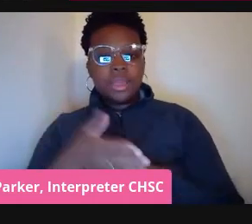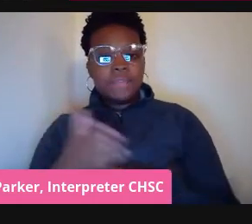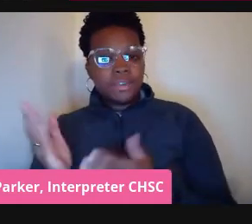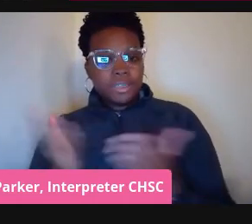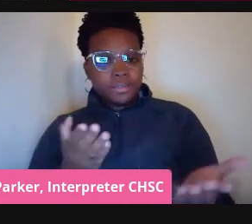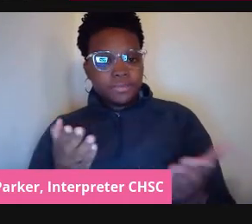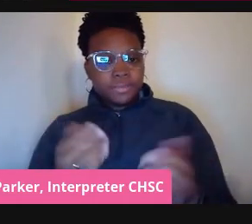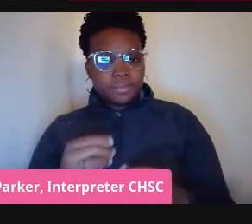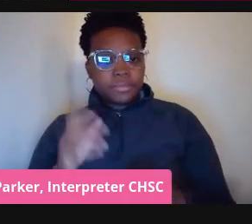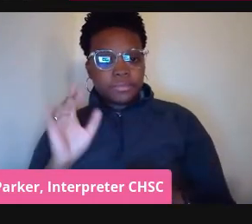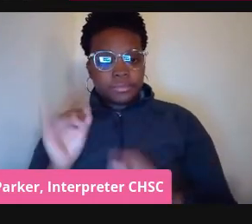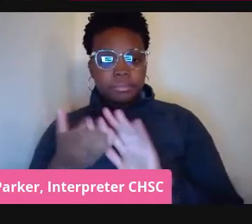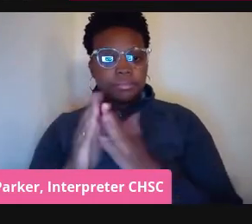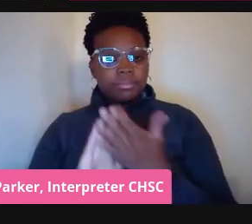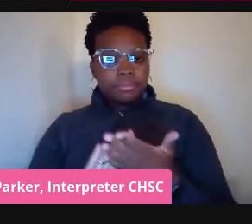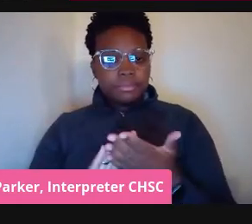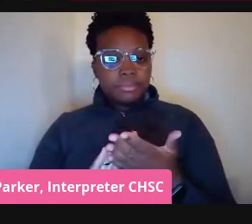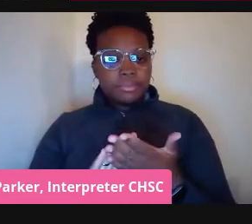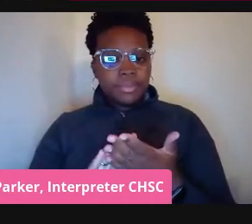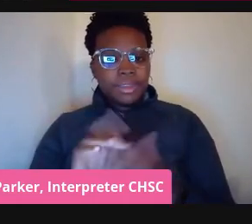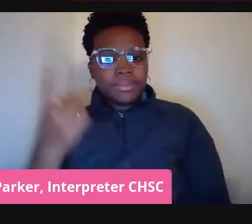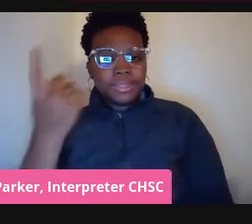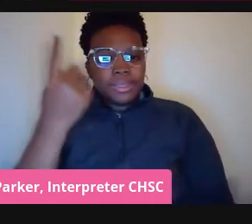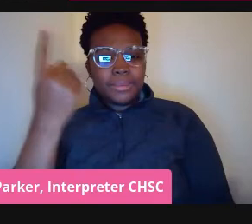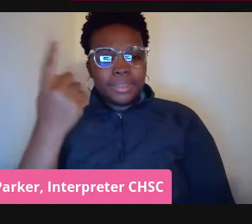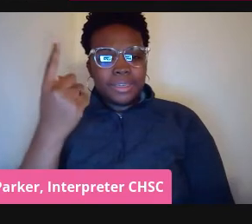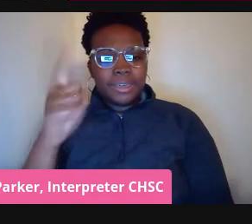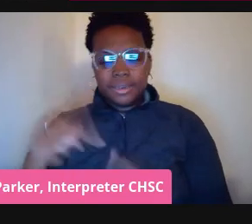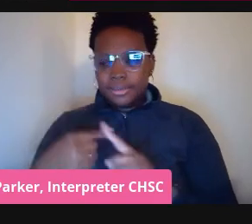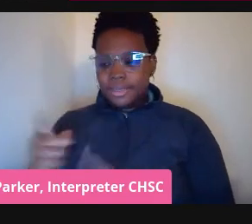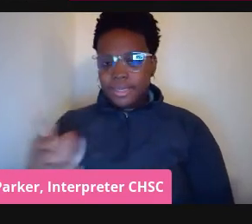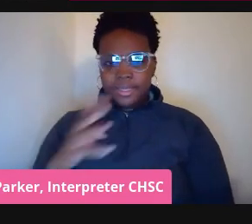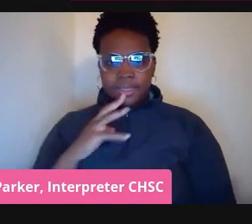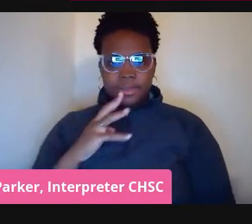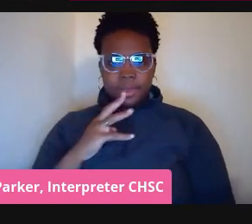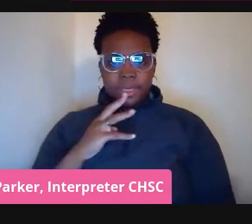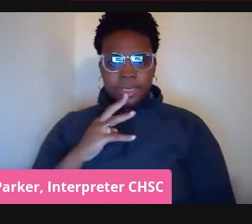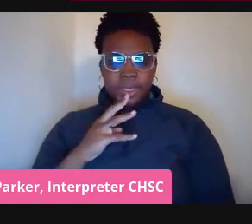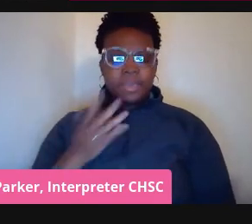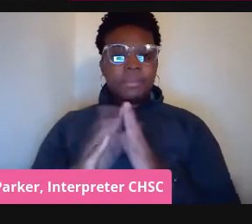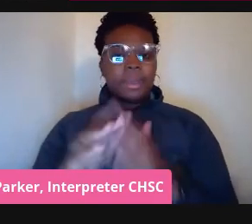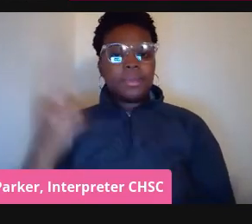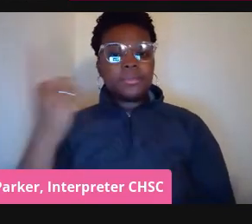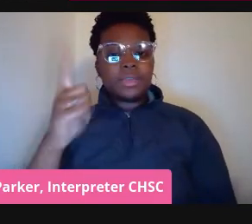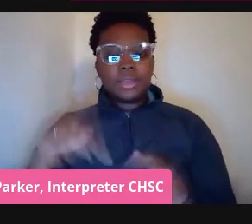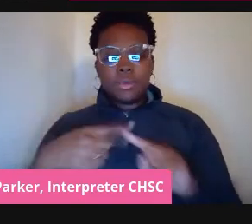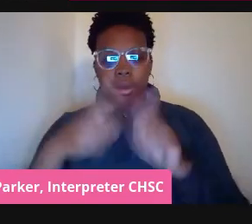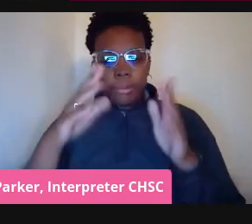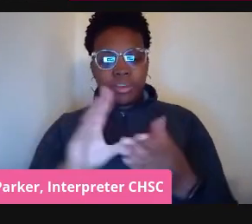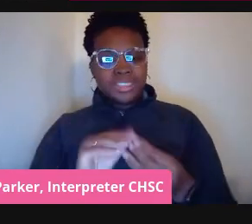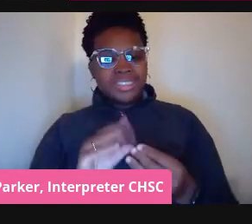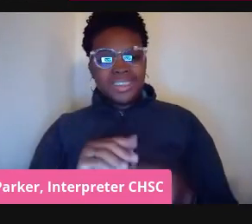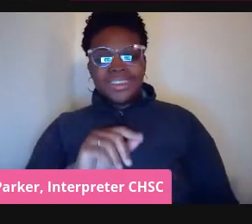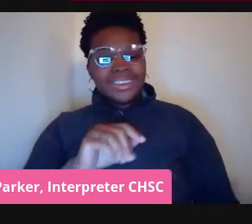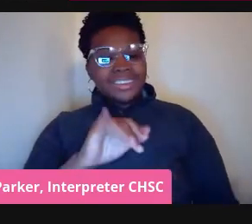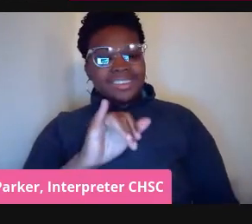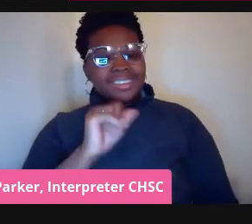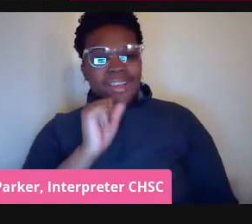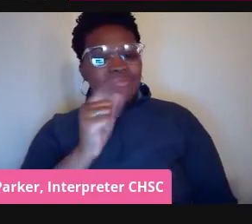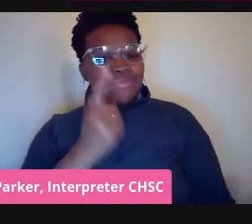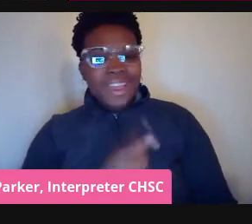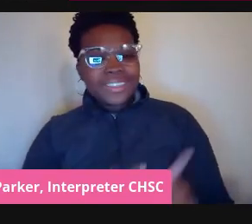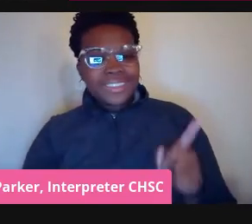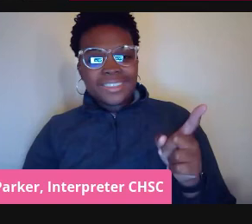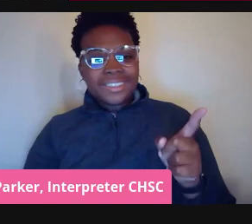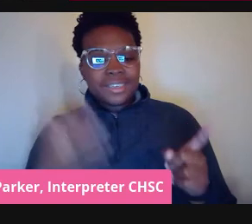know, it becomes something when they speak about it. It becomes something when someone says that's not right, because it's